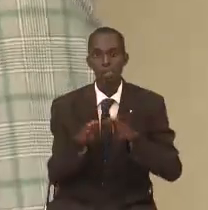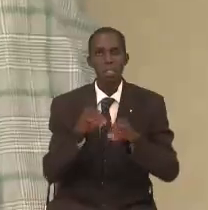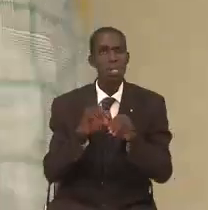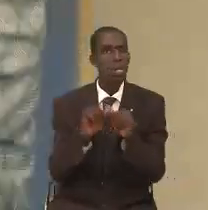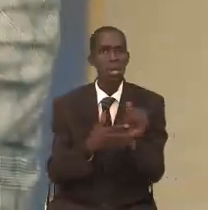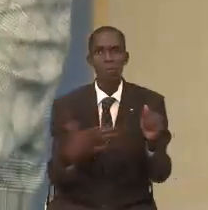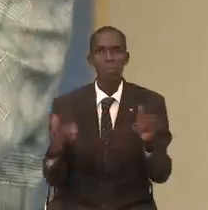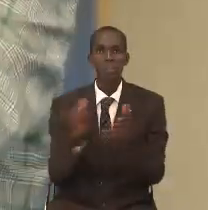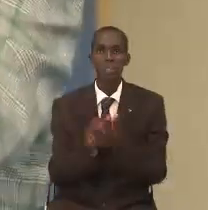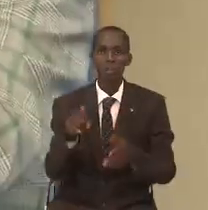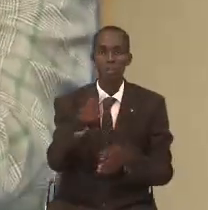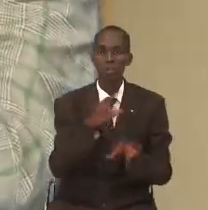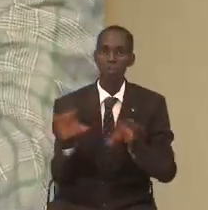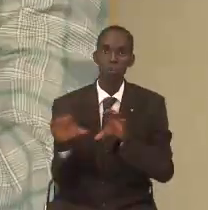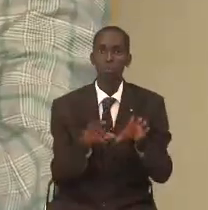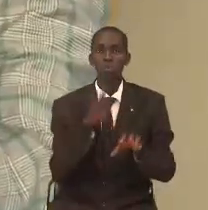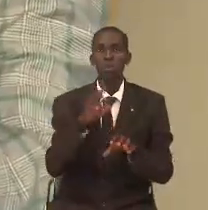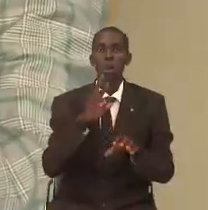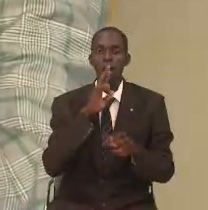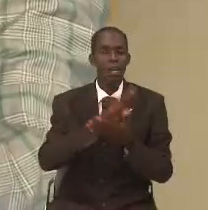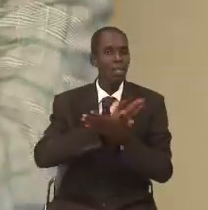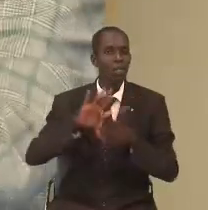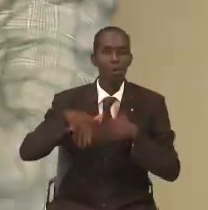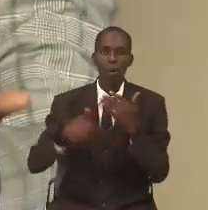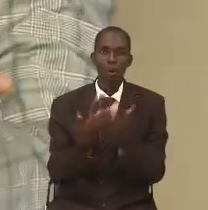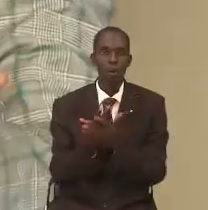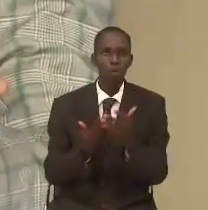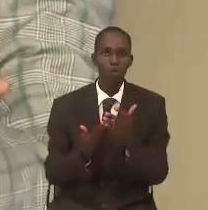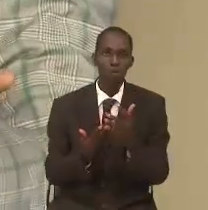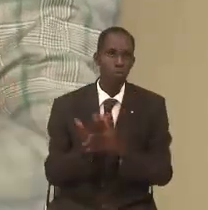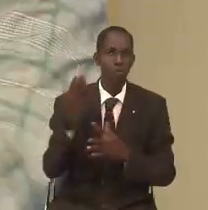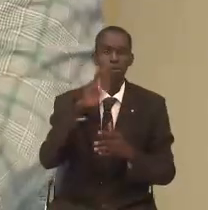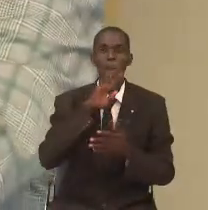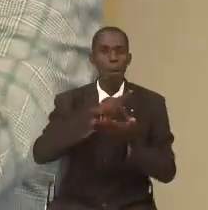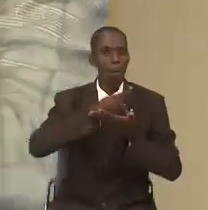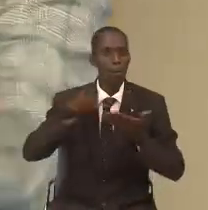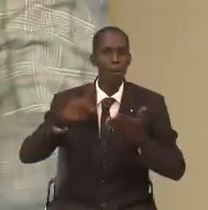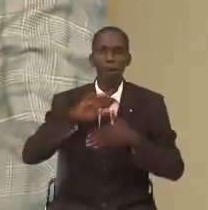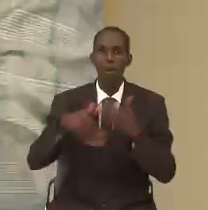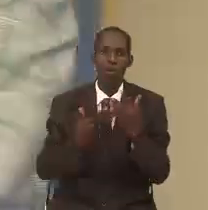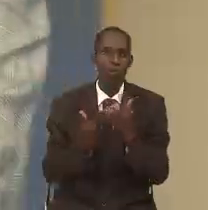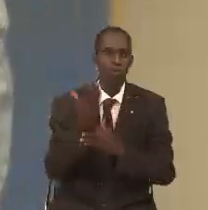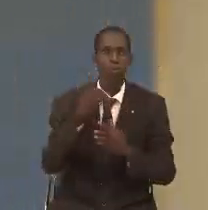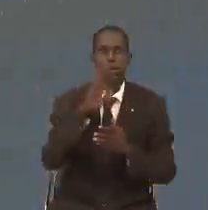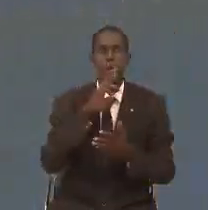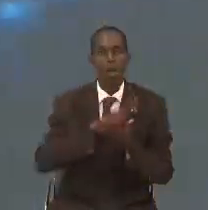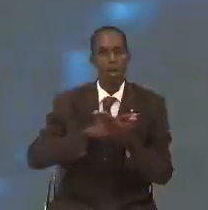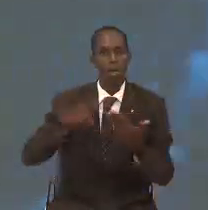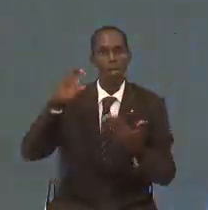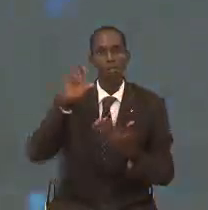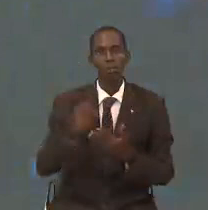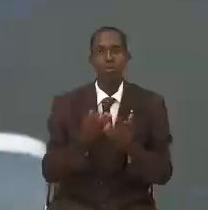that you do. You're clean through and through. You're pure through and through. You're righteous through and through.